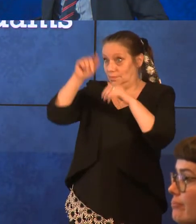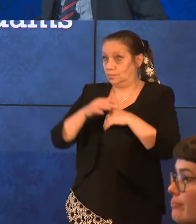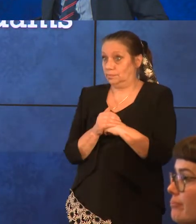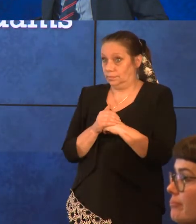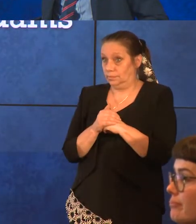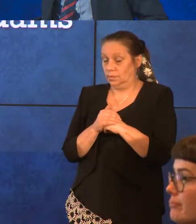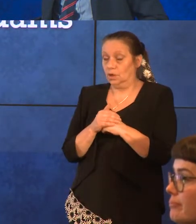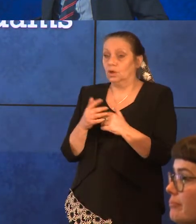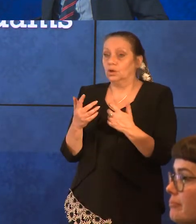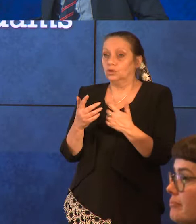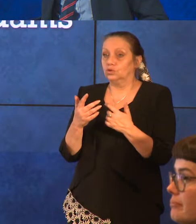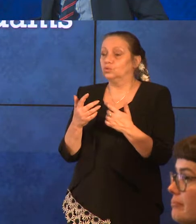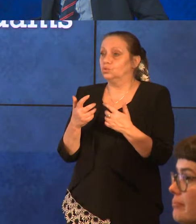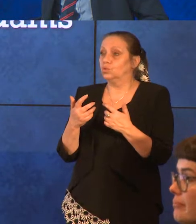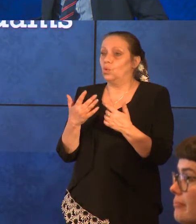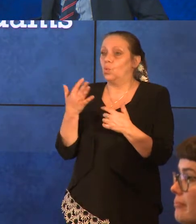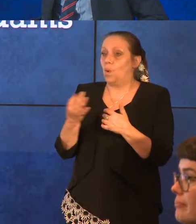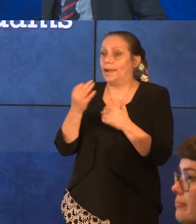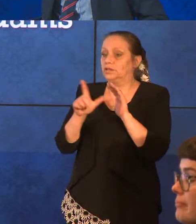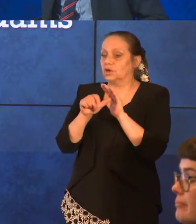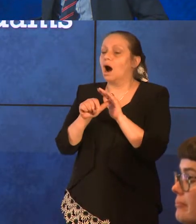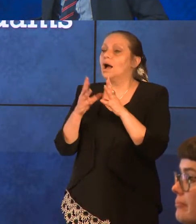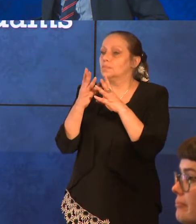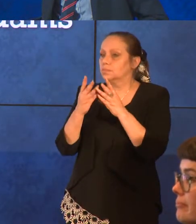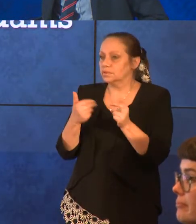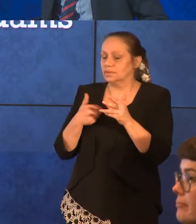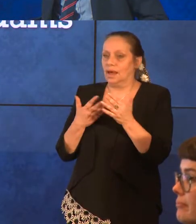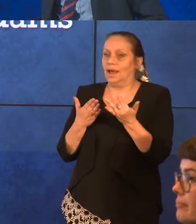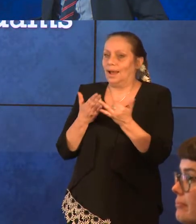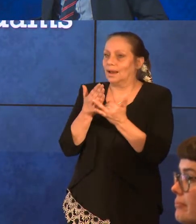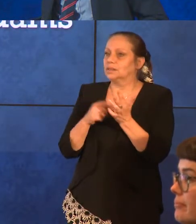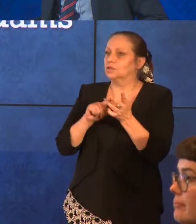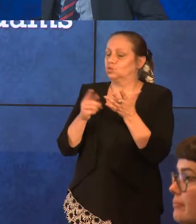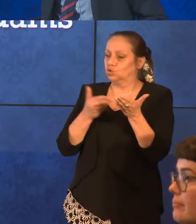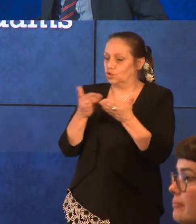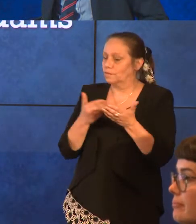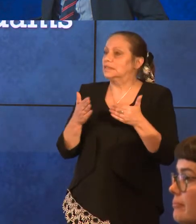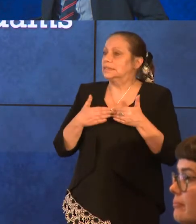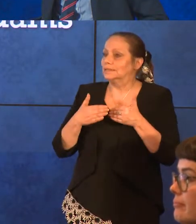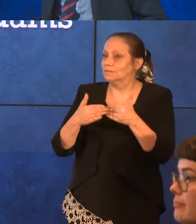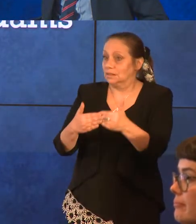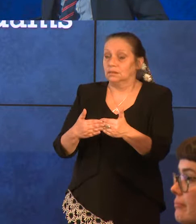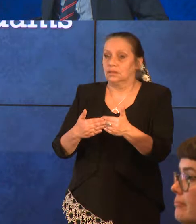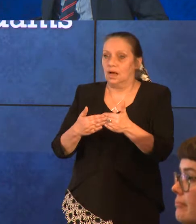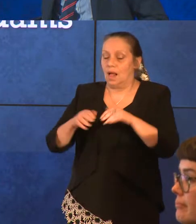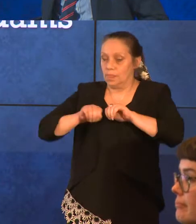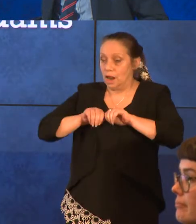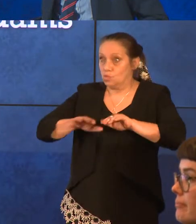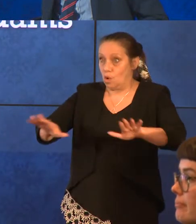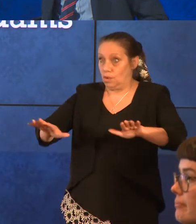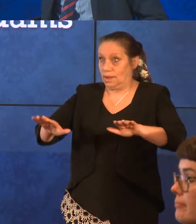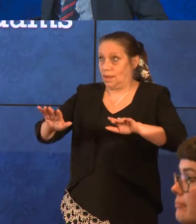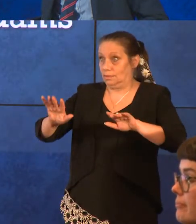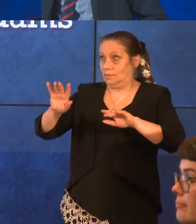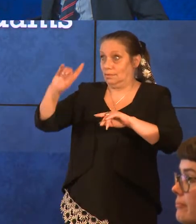to resolve wait times for access to services, and they are rolling out quickly